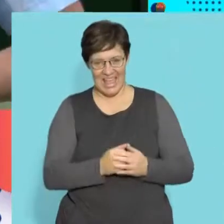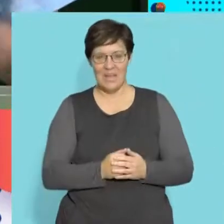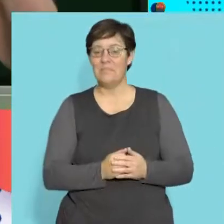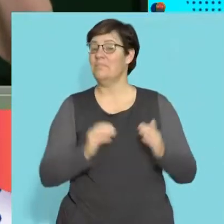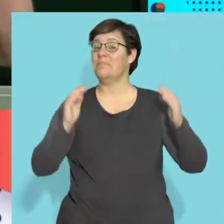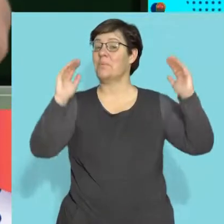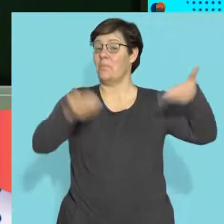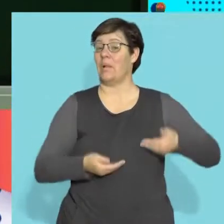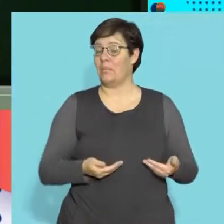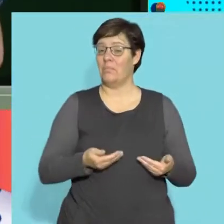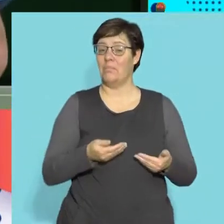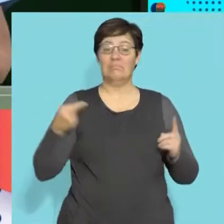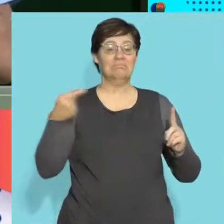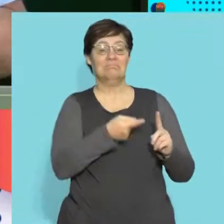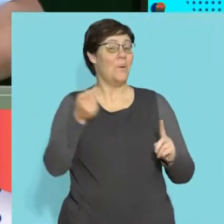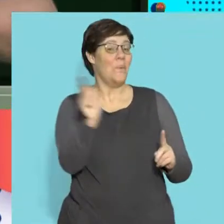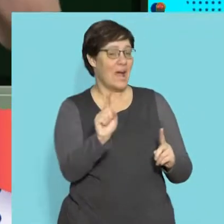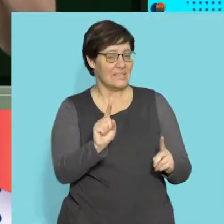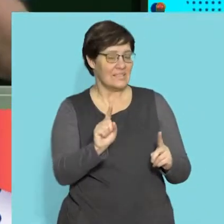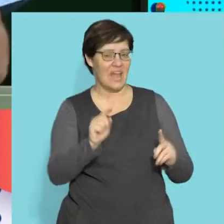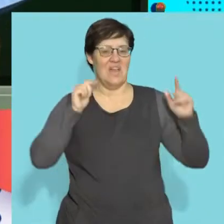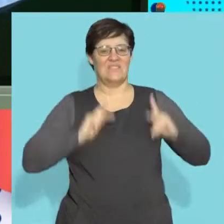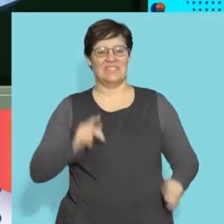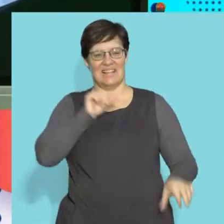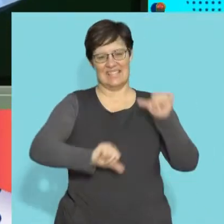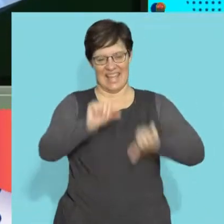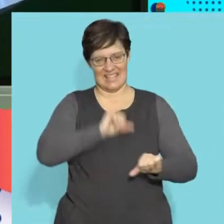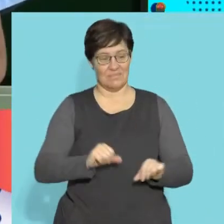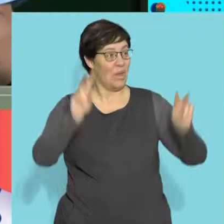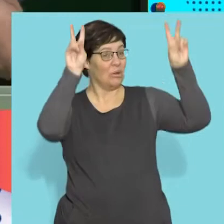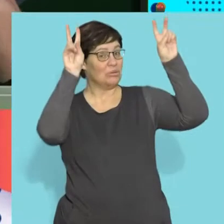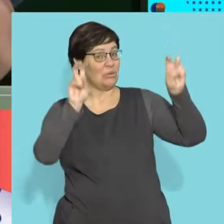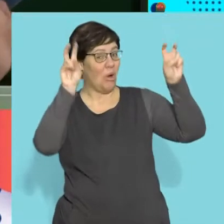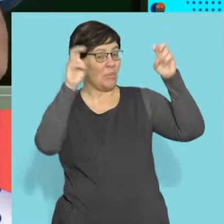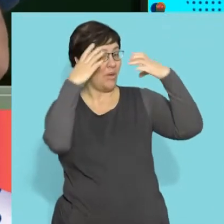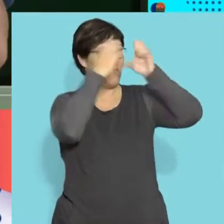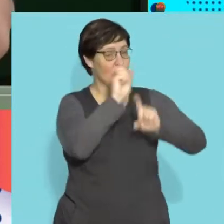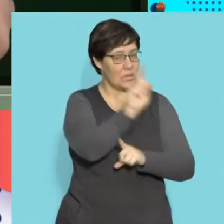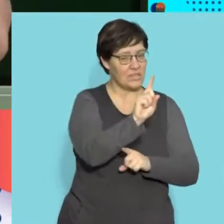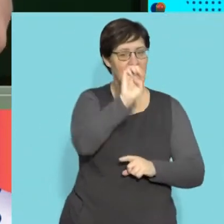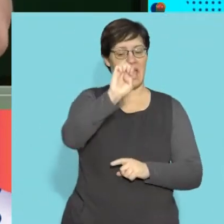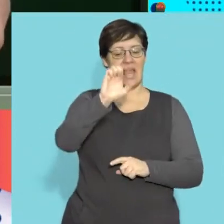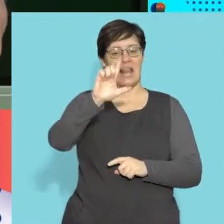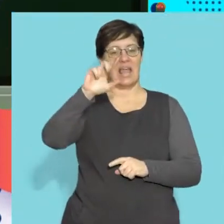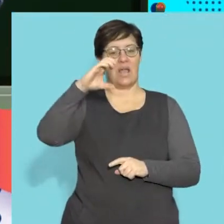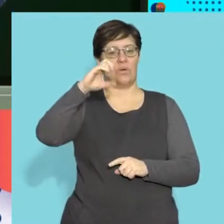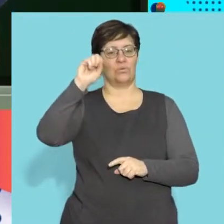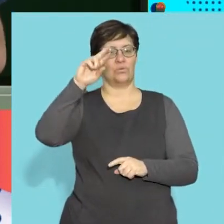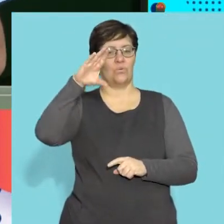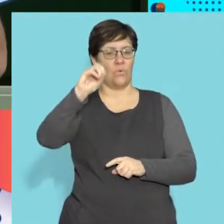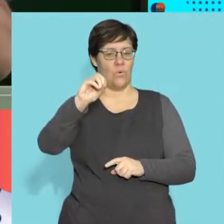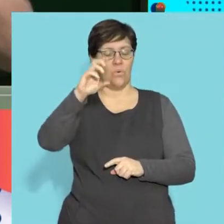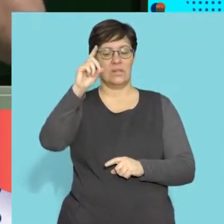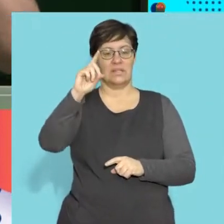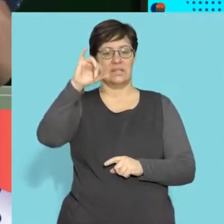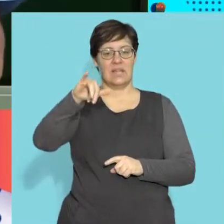Hello everyone, welcome to a physical science lesson. We've got a really exciting topic for you. It's the topic of electrodynamics.